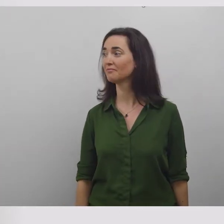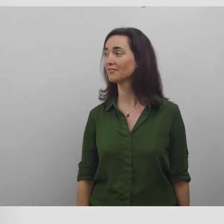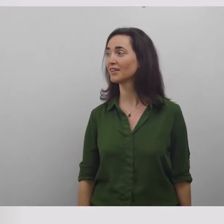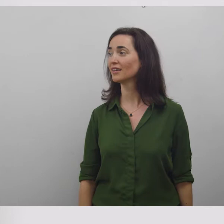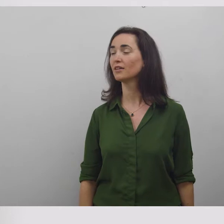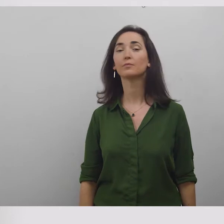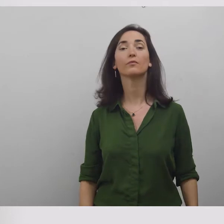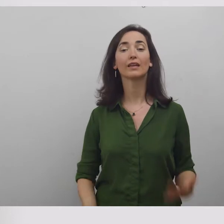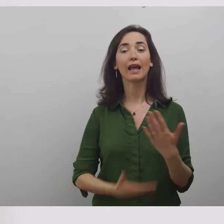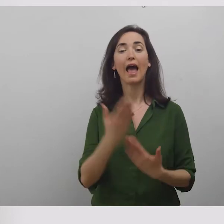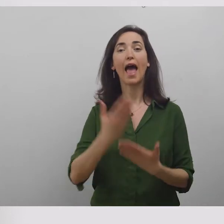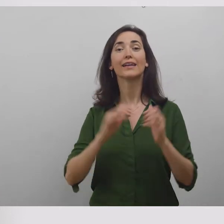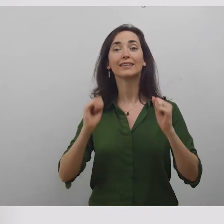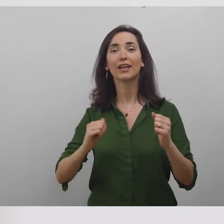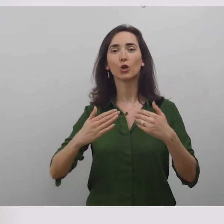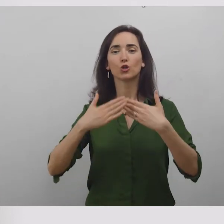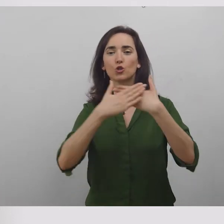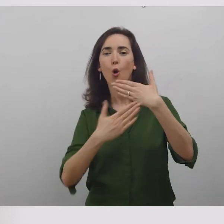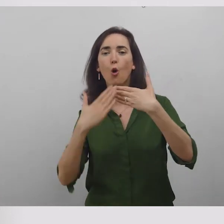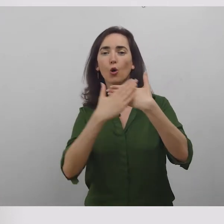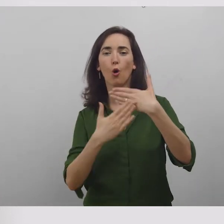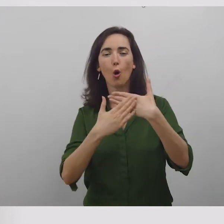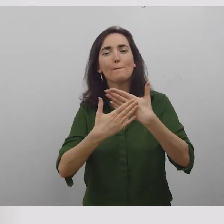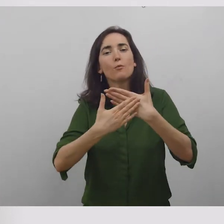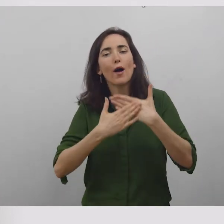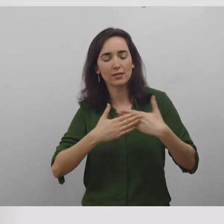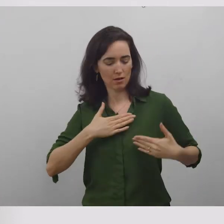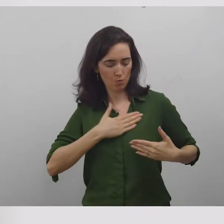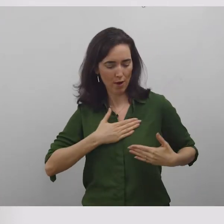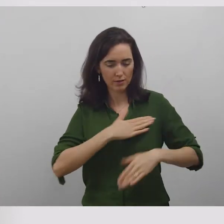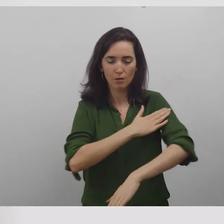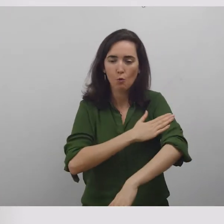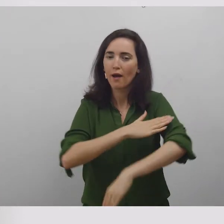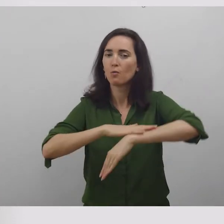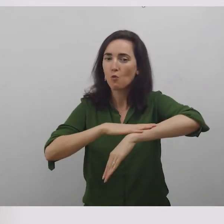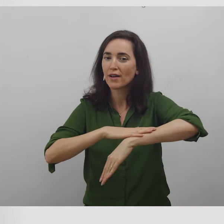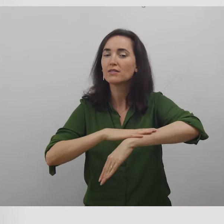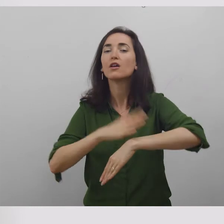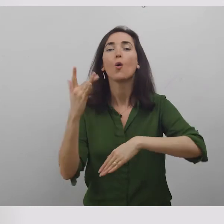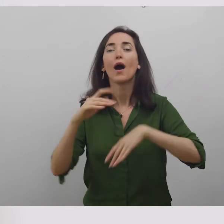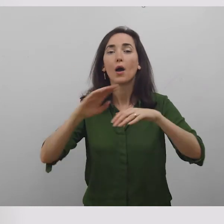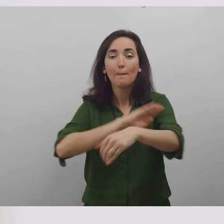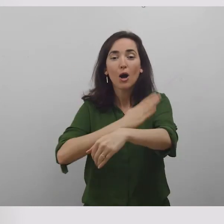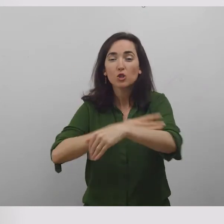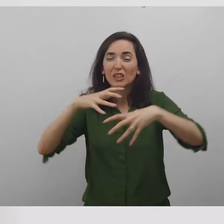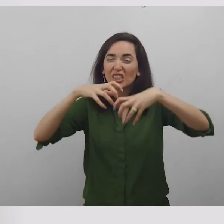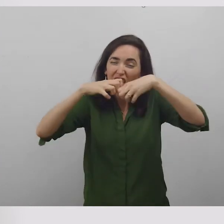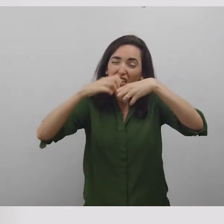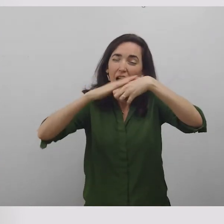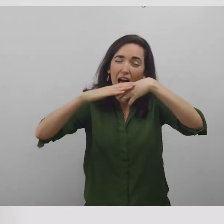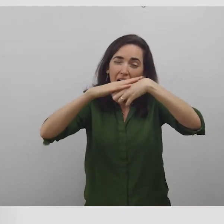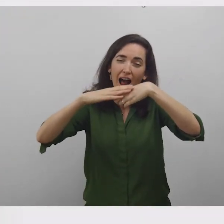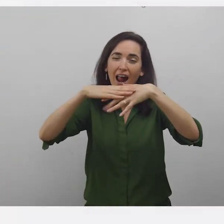We can also move our hands in a circular motion while we press a little bit. That's going to work out some of the little kinks and